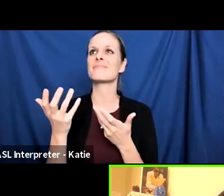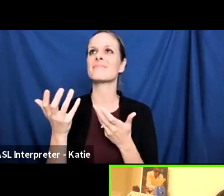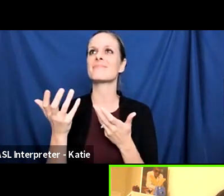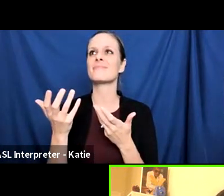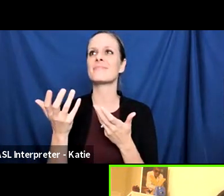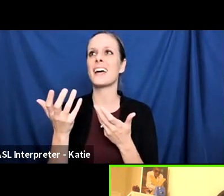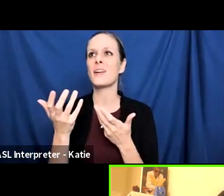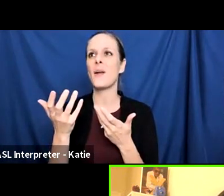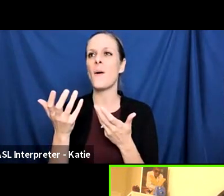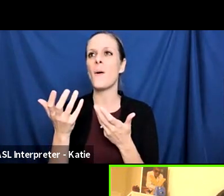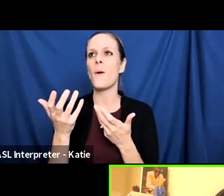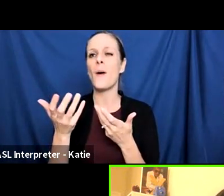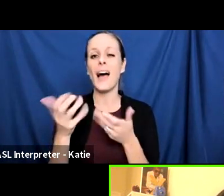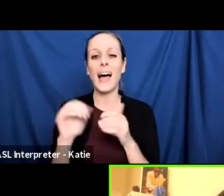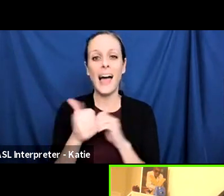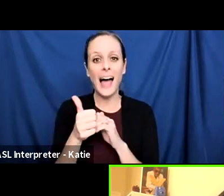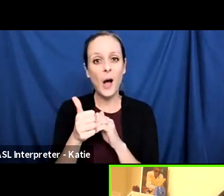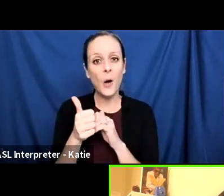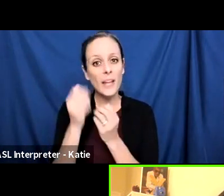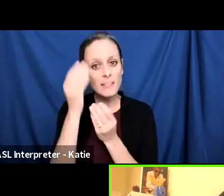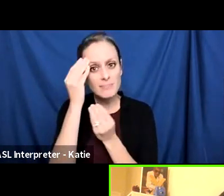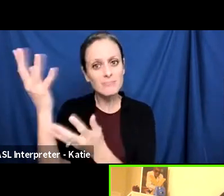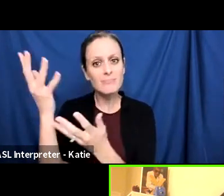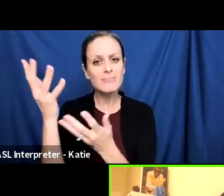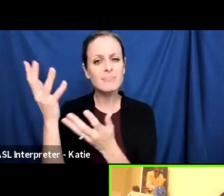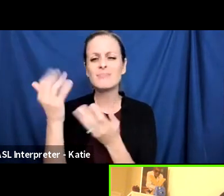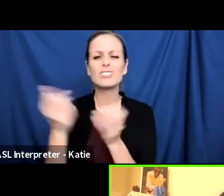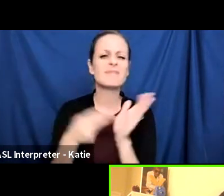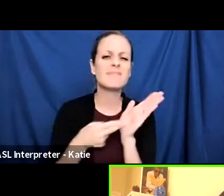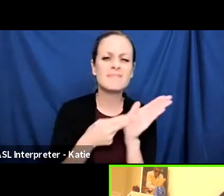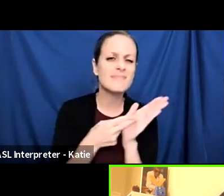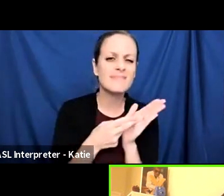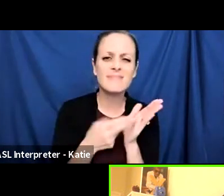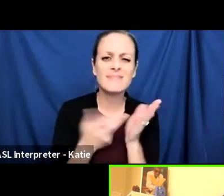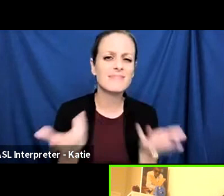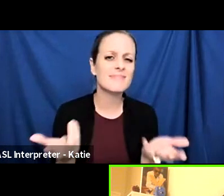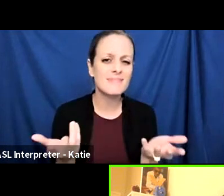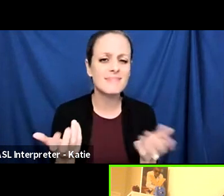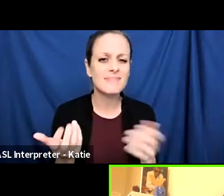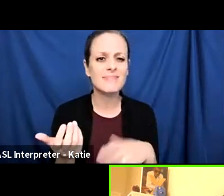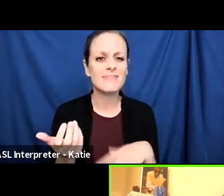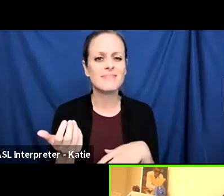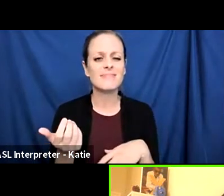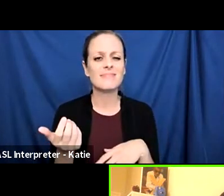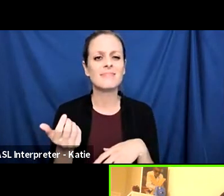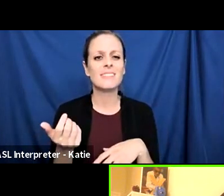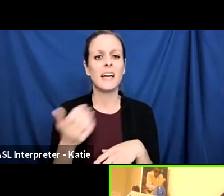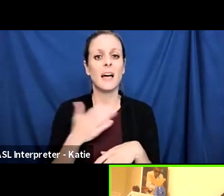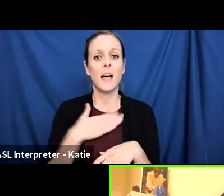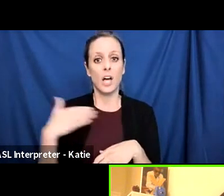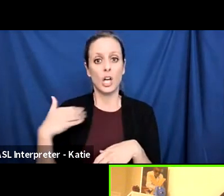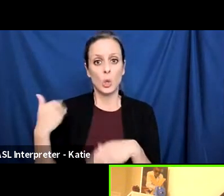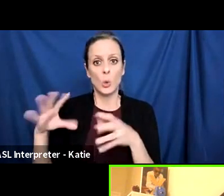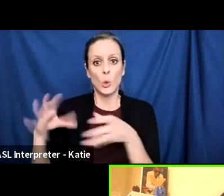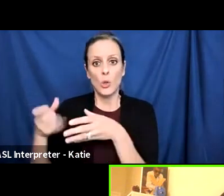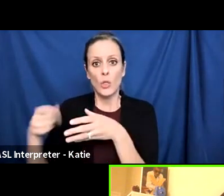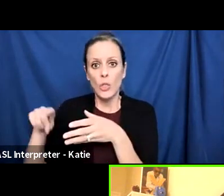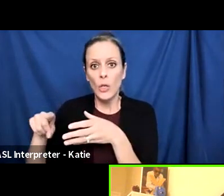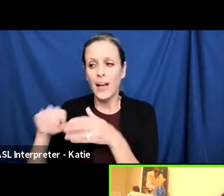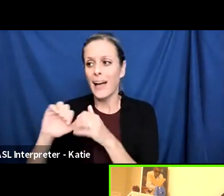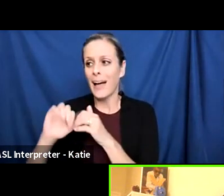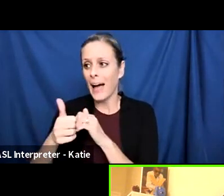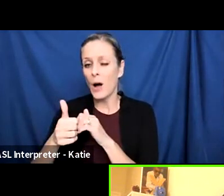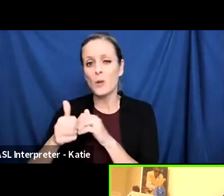But I wish I had a chance to like talk about this with my youth mobilizers about rolling out an incentive program that wouldn't